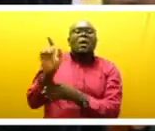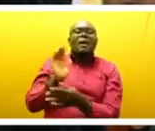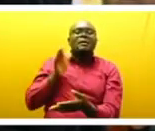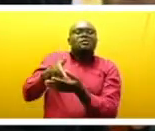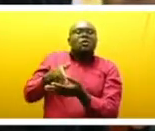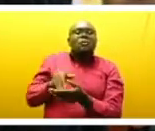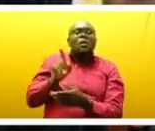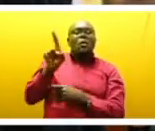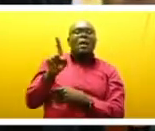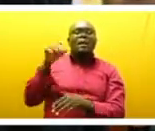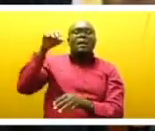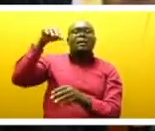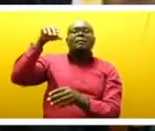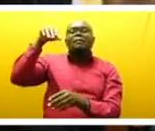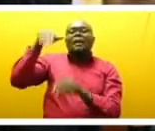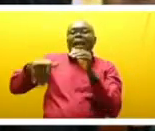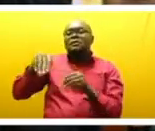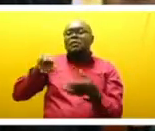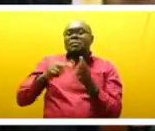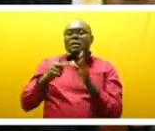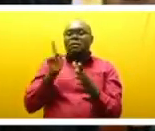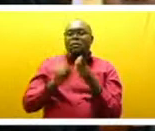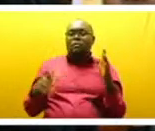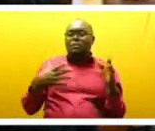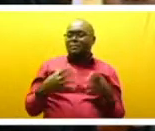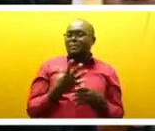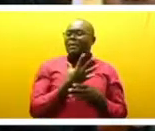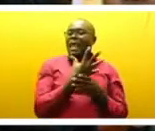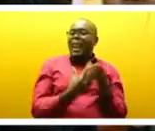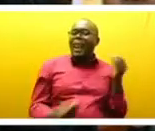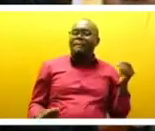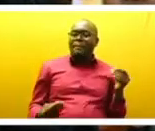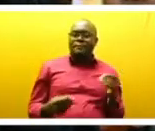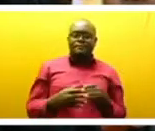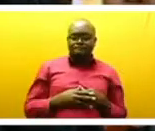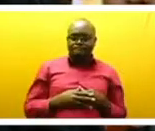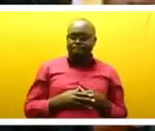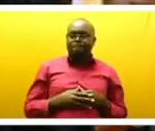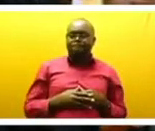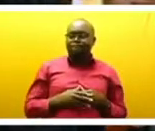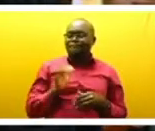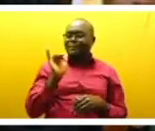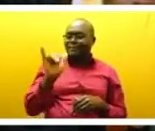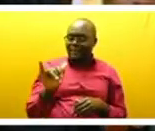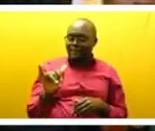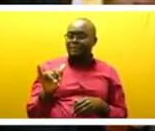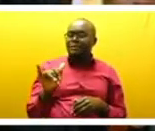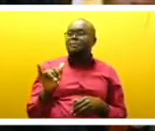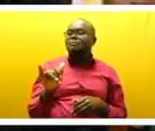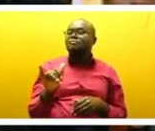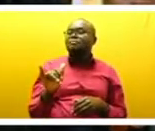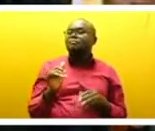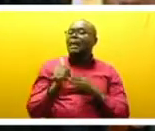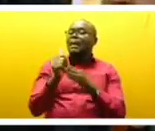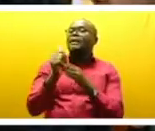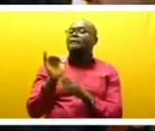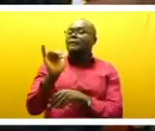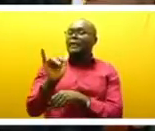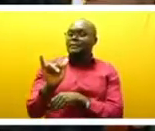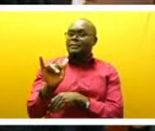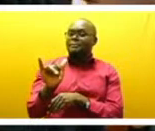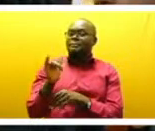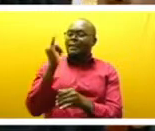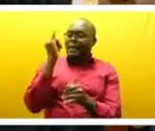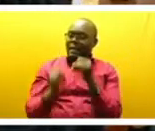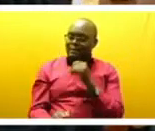election, that means you demobilize part of the political infrastructure that is laid out for that. And lastly,